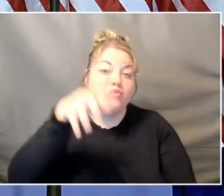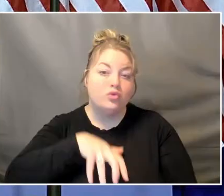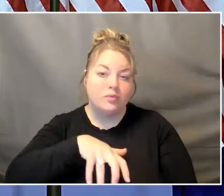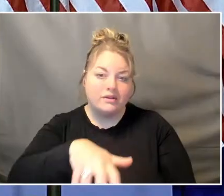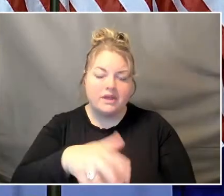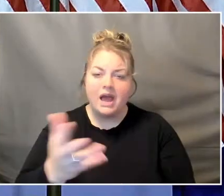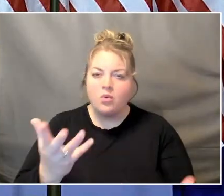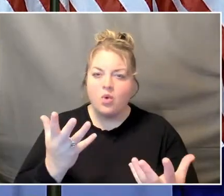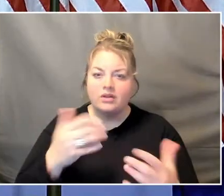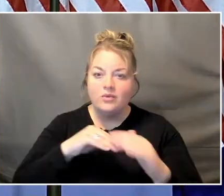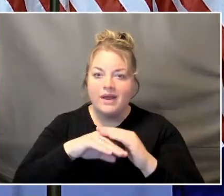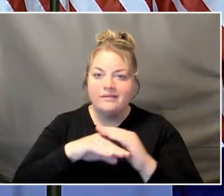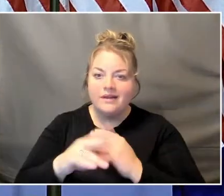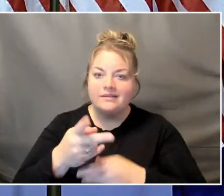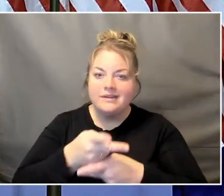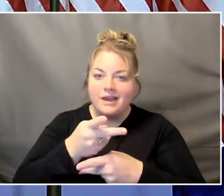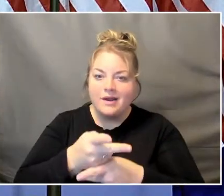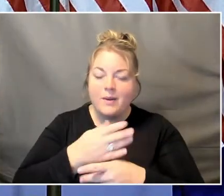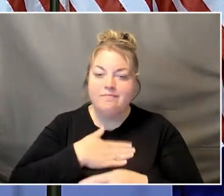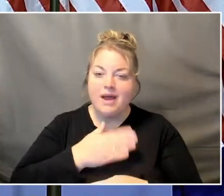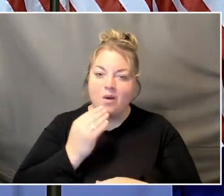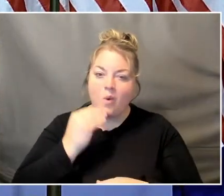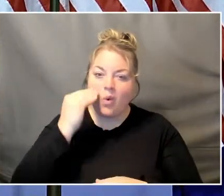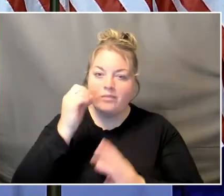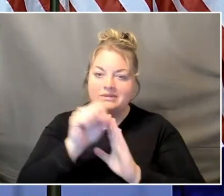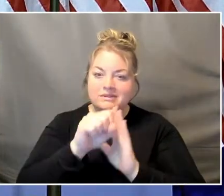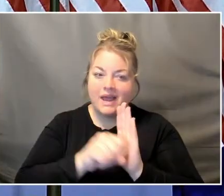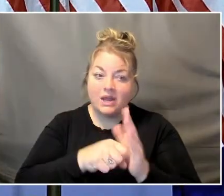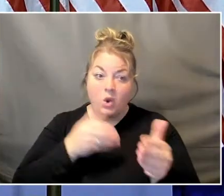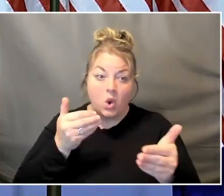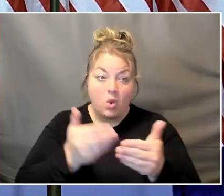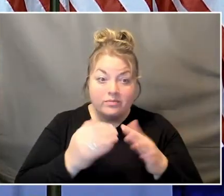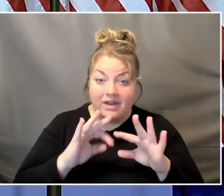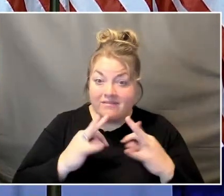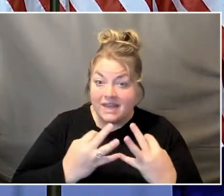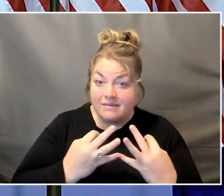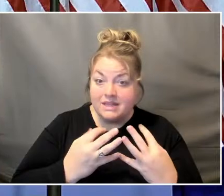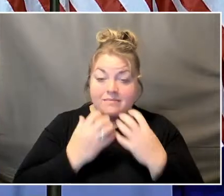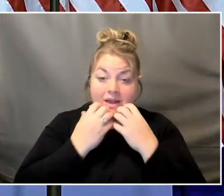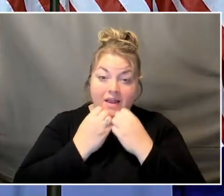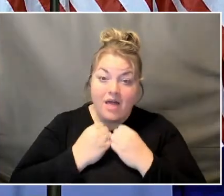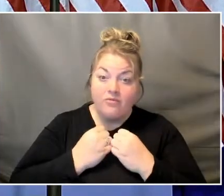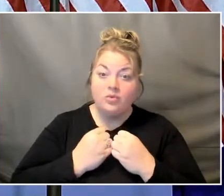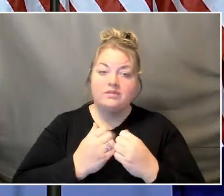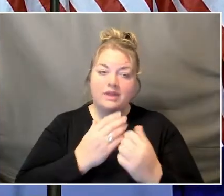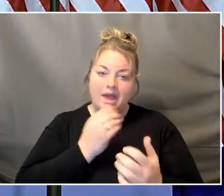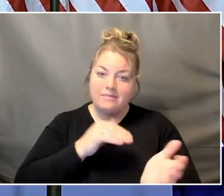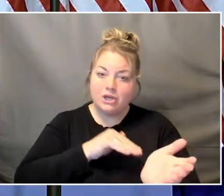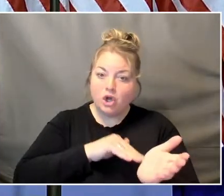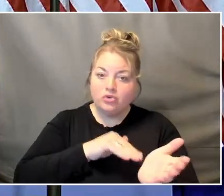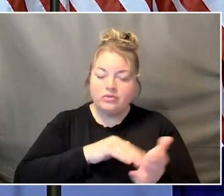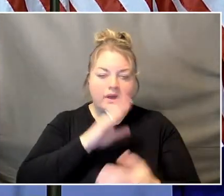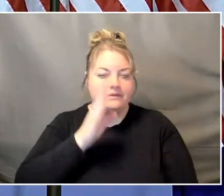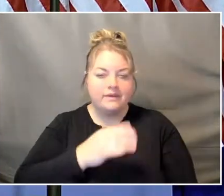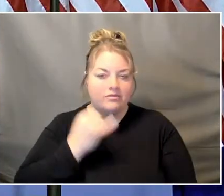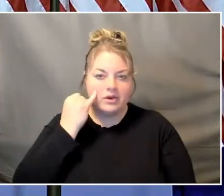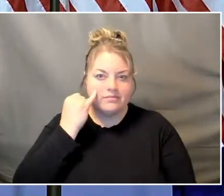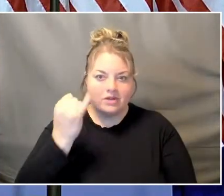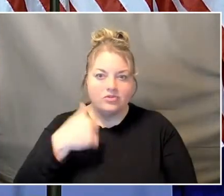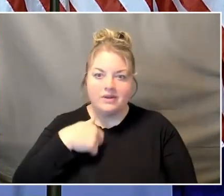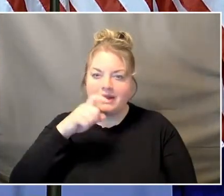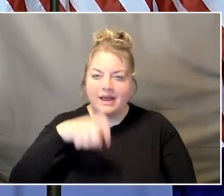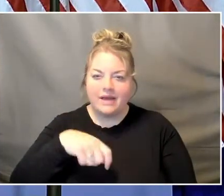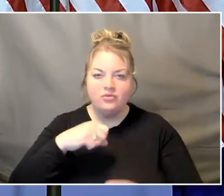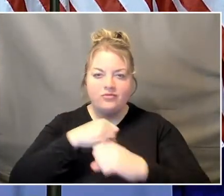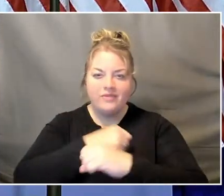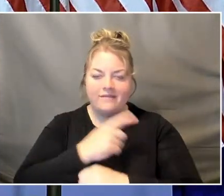in my home state, close to my family, my loved ones, and my doctors. I never imagined having to fight for something